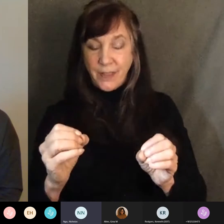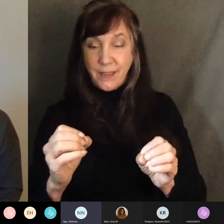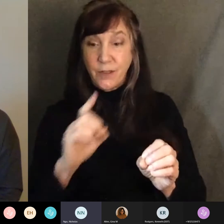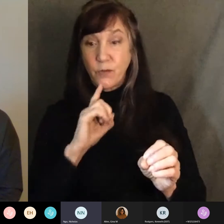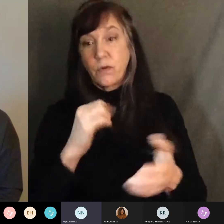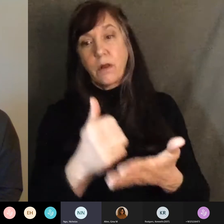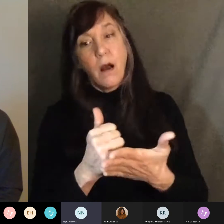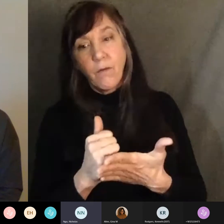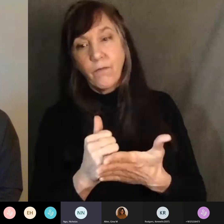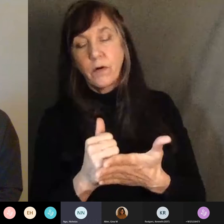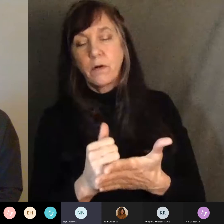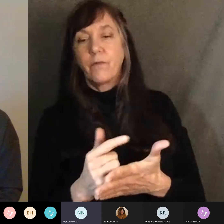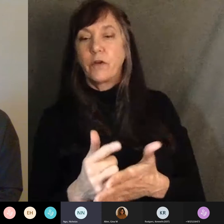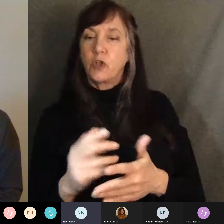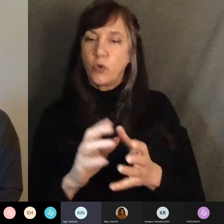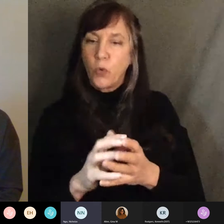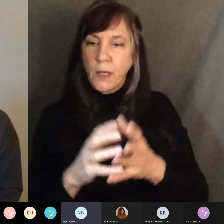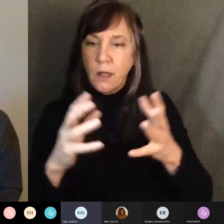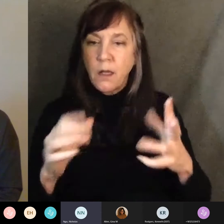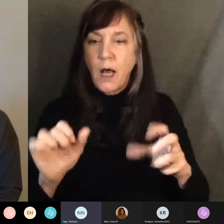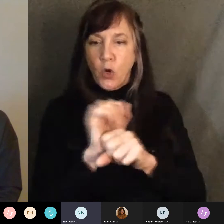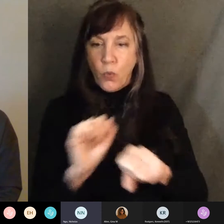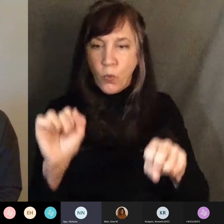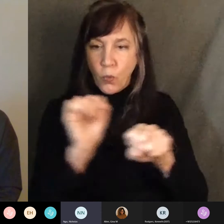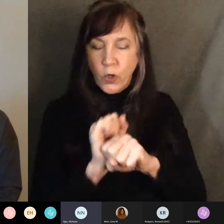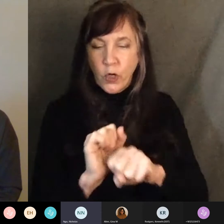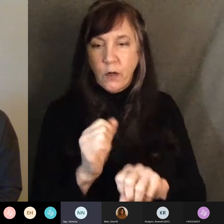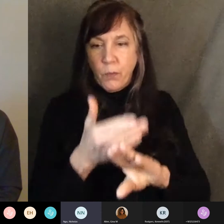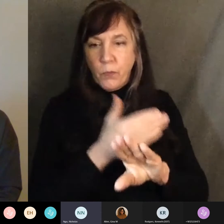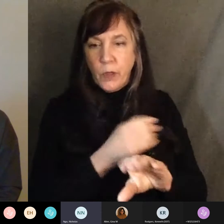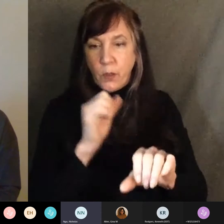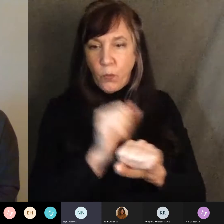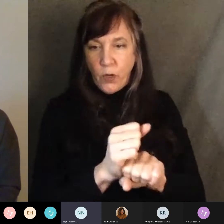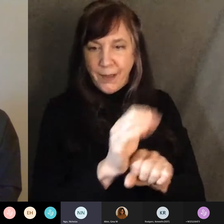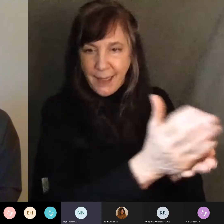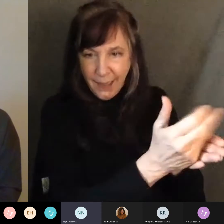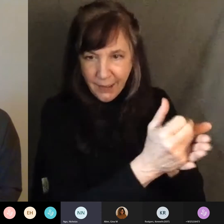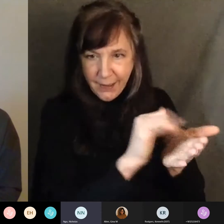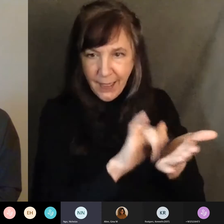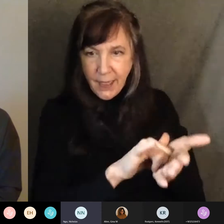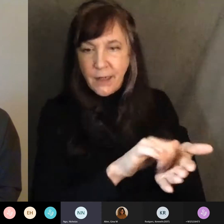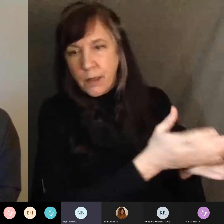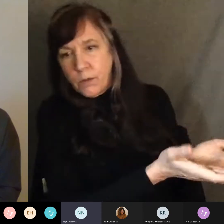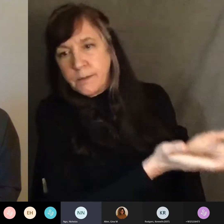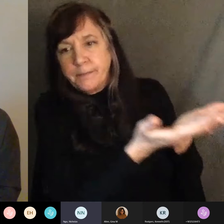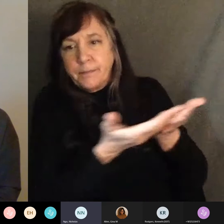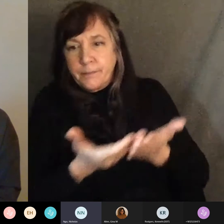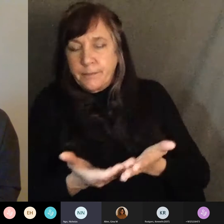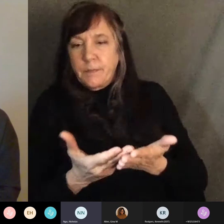of that groundwork already. And then that information will be taken and